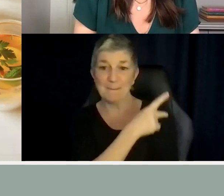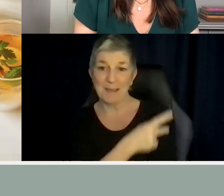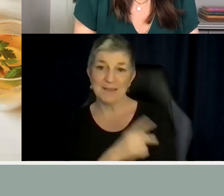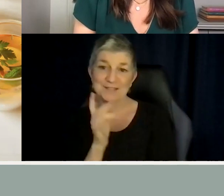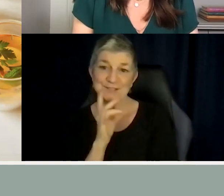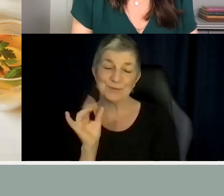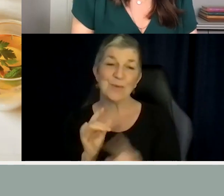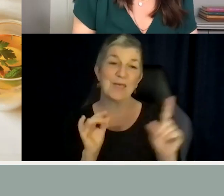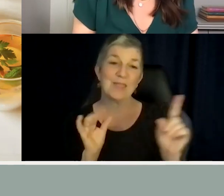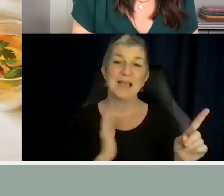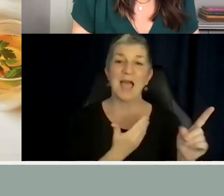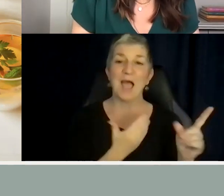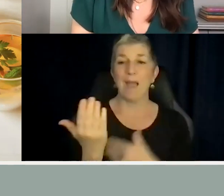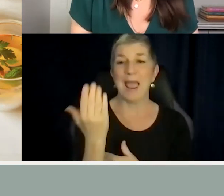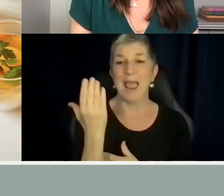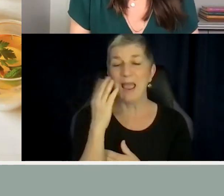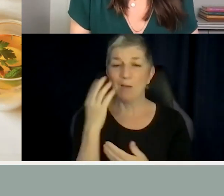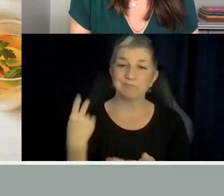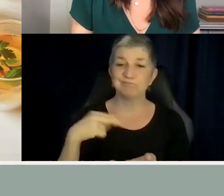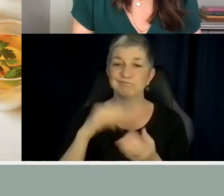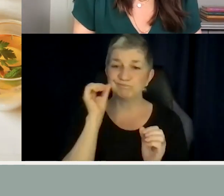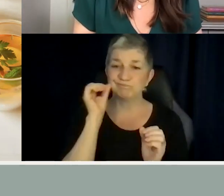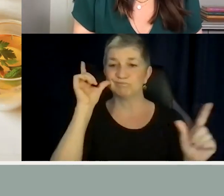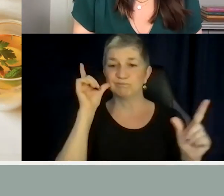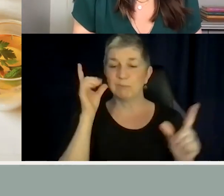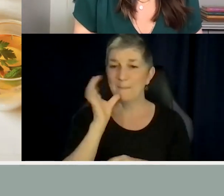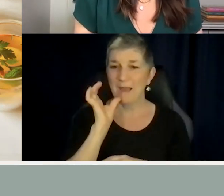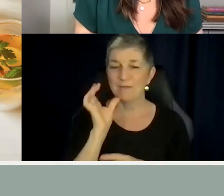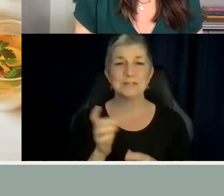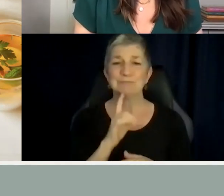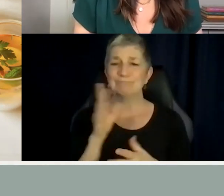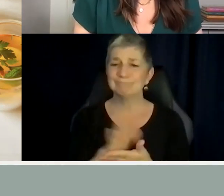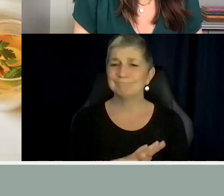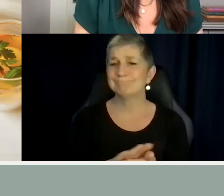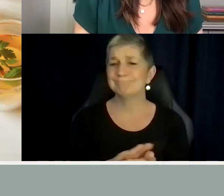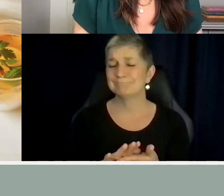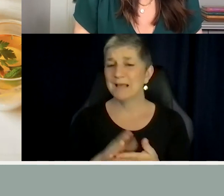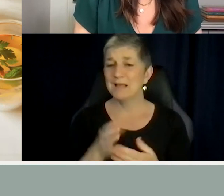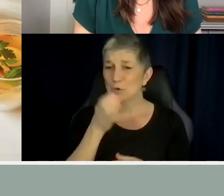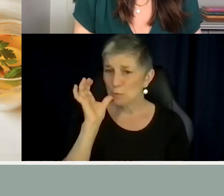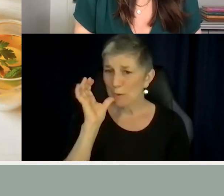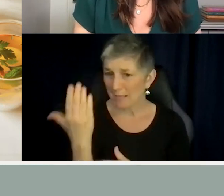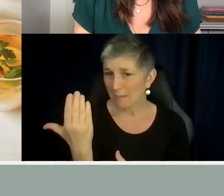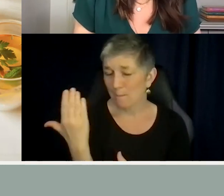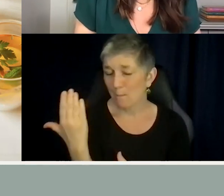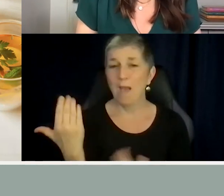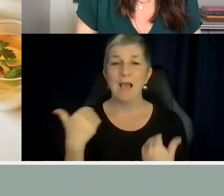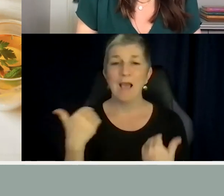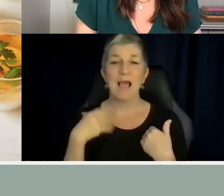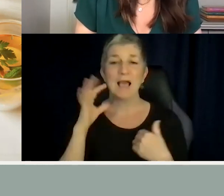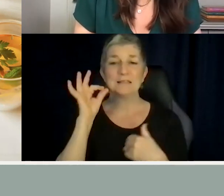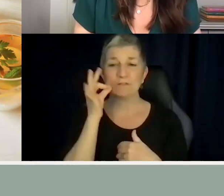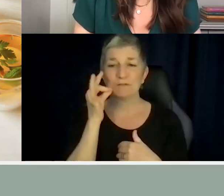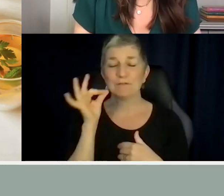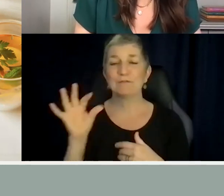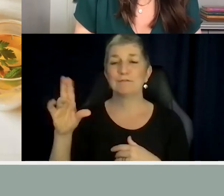This is like our AM riser beverage. It's very soothing to drink in the morning first thing, and it contains fresh turmeric,